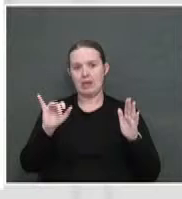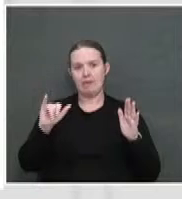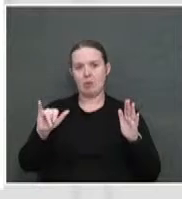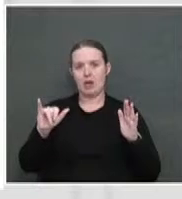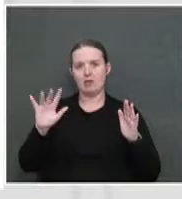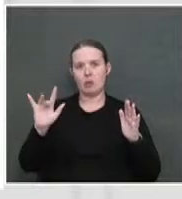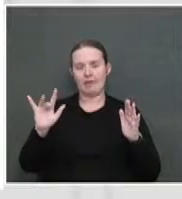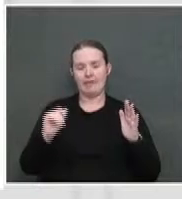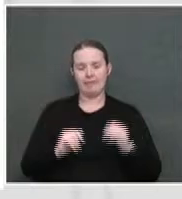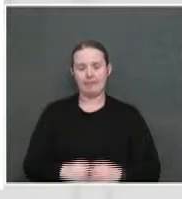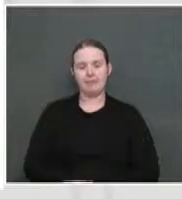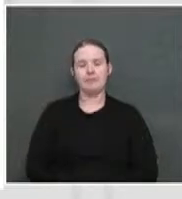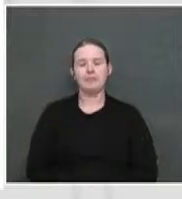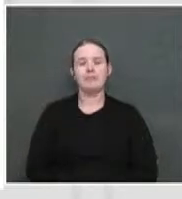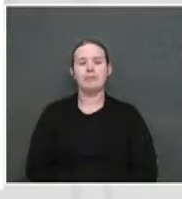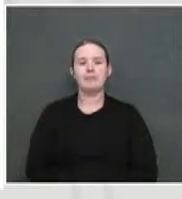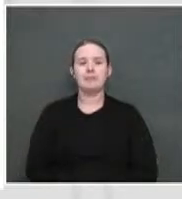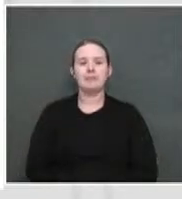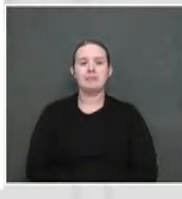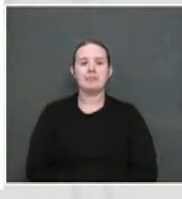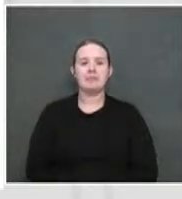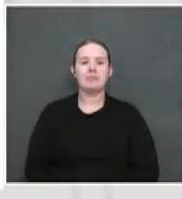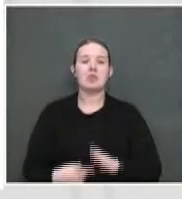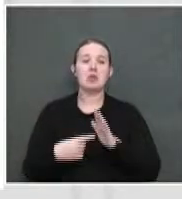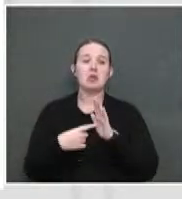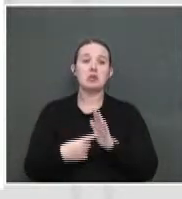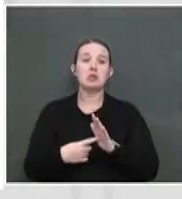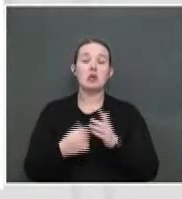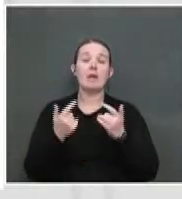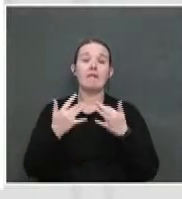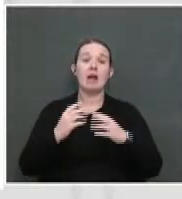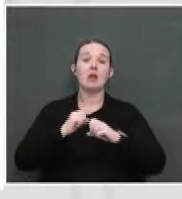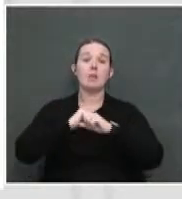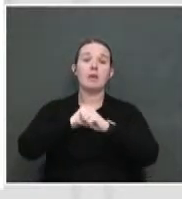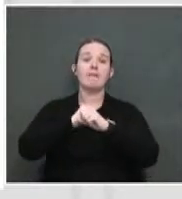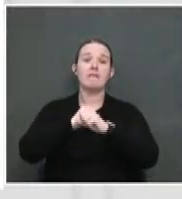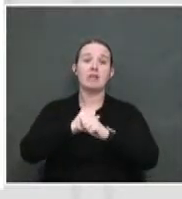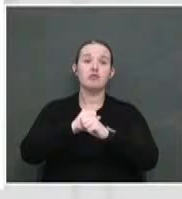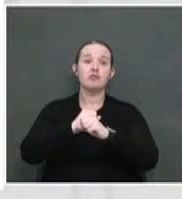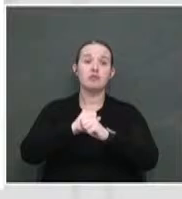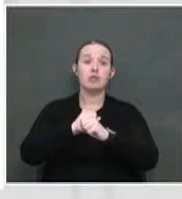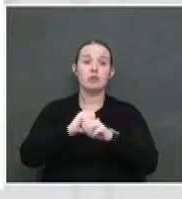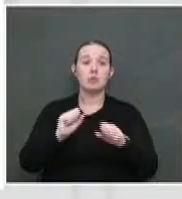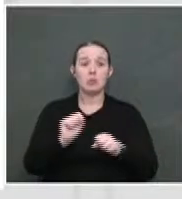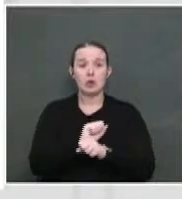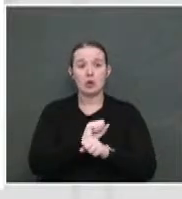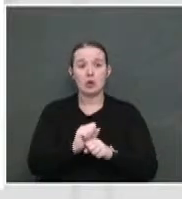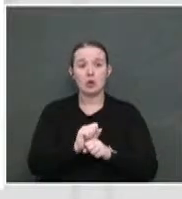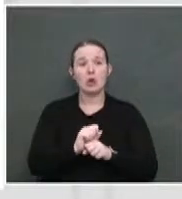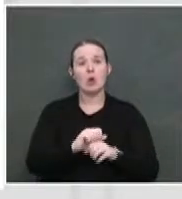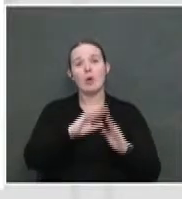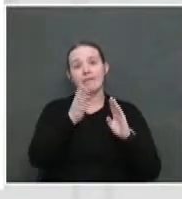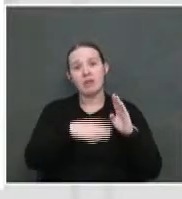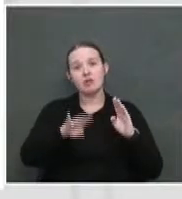year 2025, and this could indicate fire prevention efforts or fluctuations in emergency